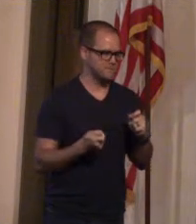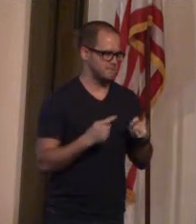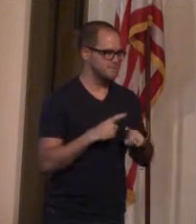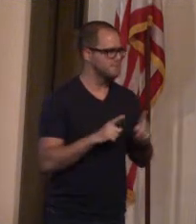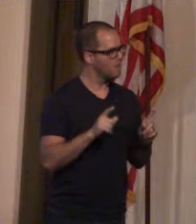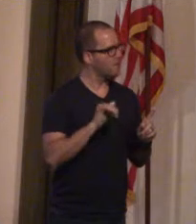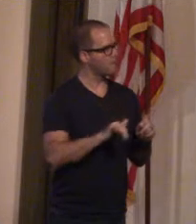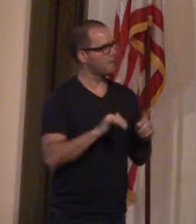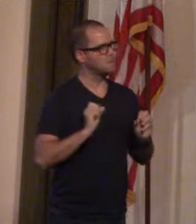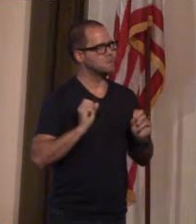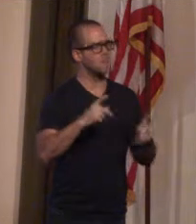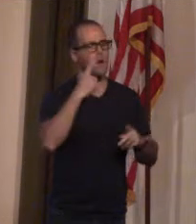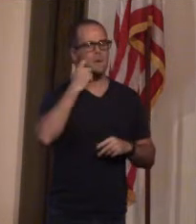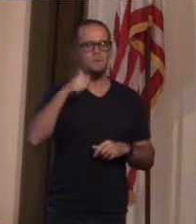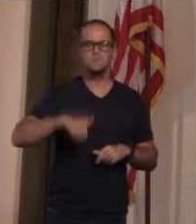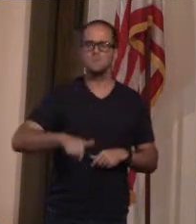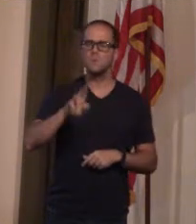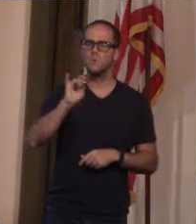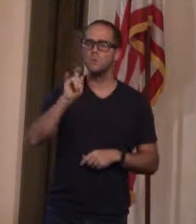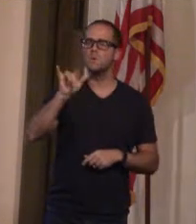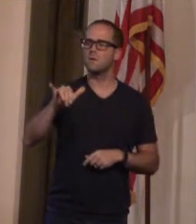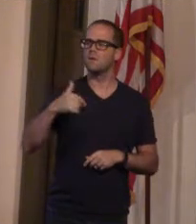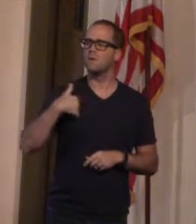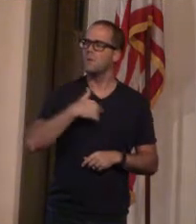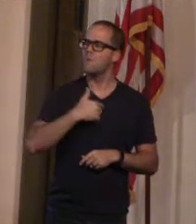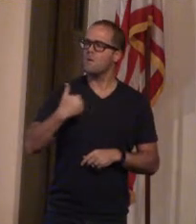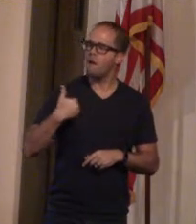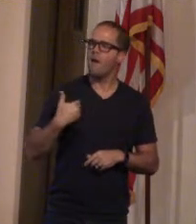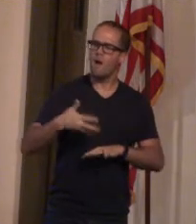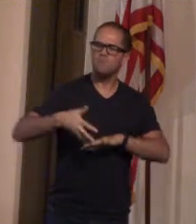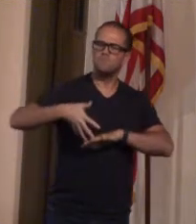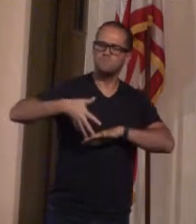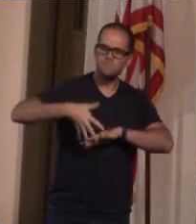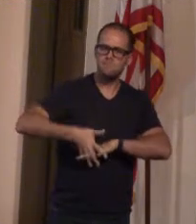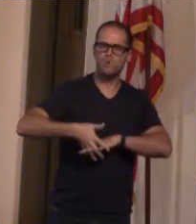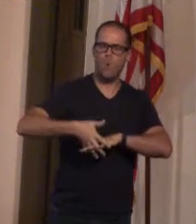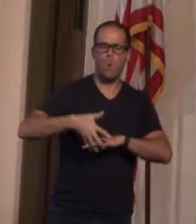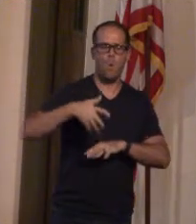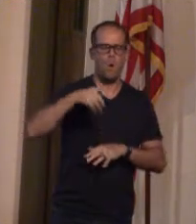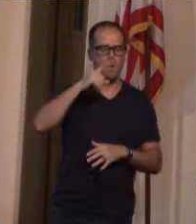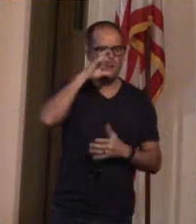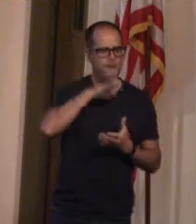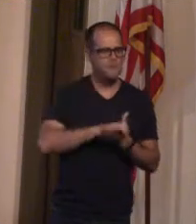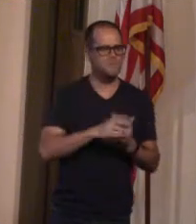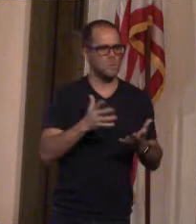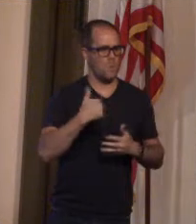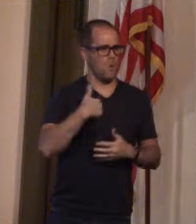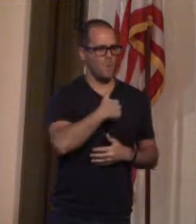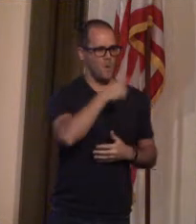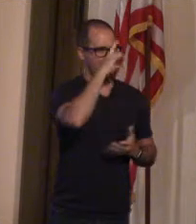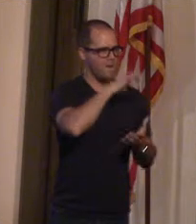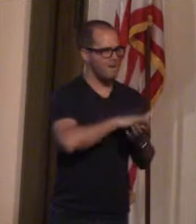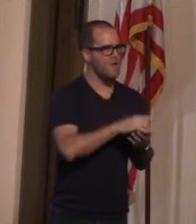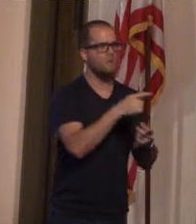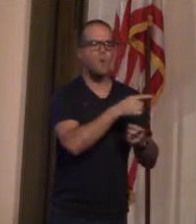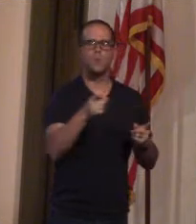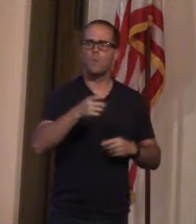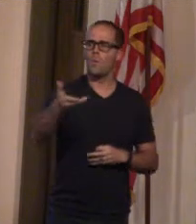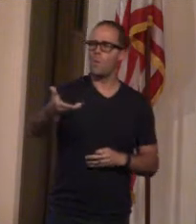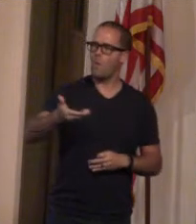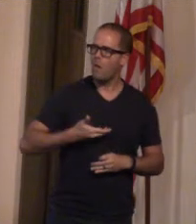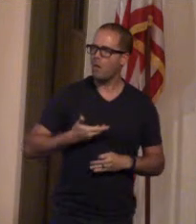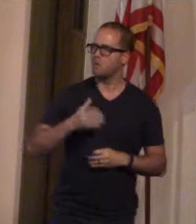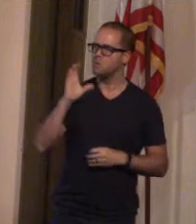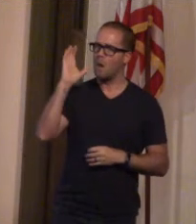always stay inside the lines for me. Sometimes it goes outside the lines, and that's okay, because one of the